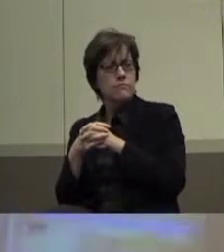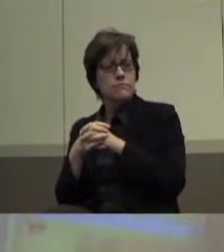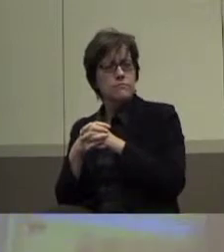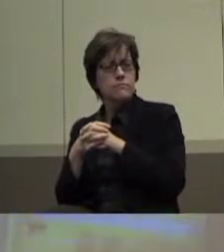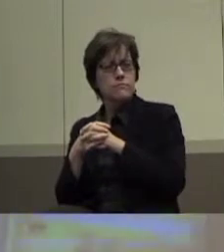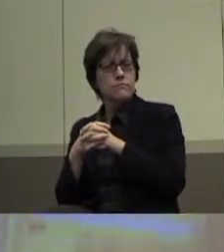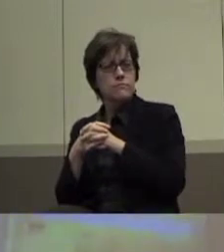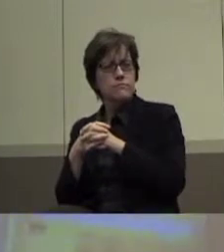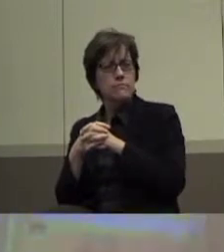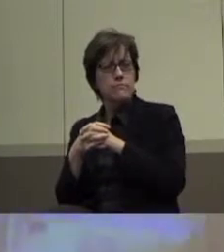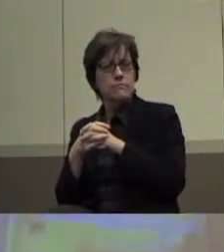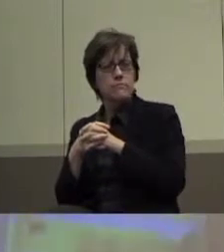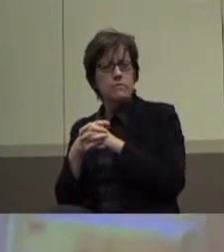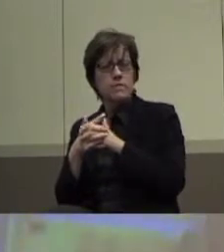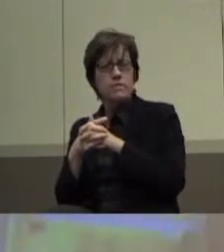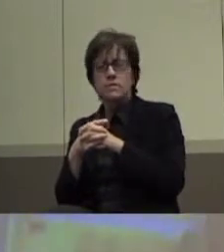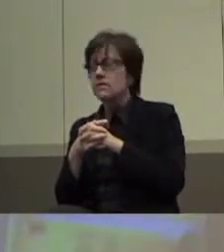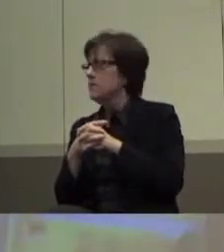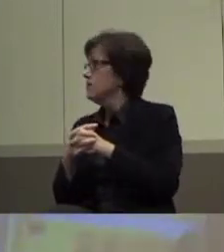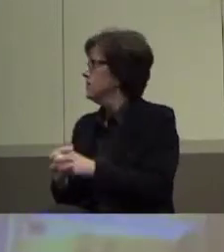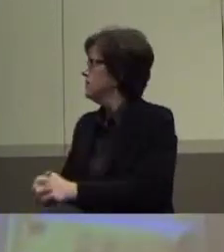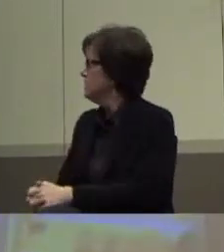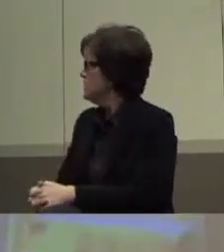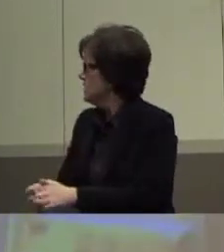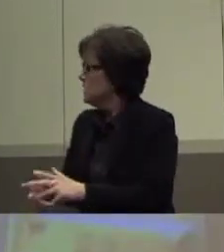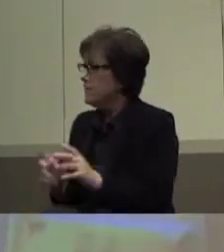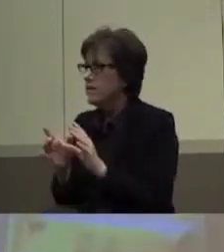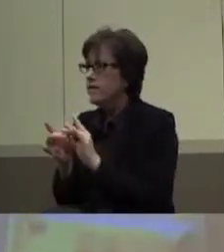Matt and Tony.